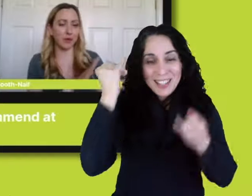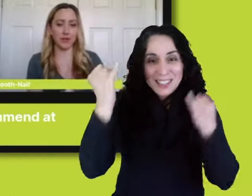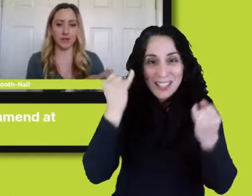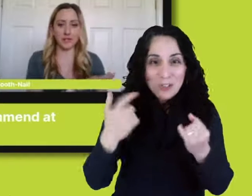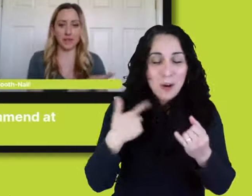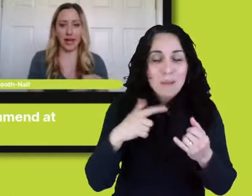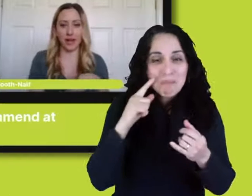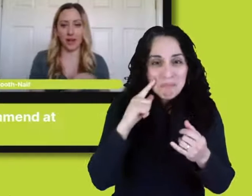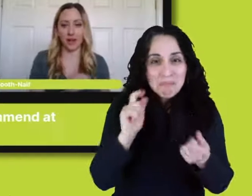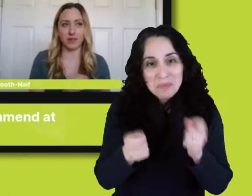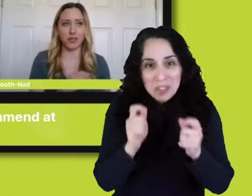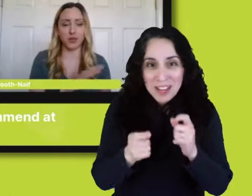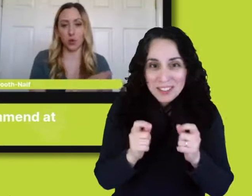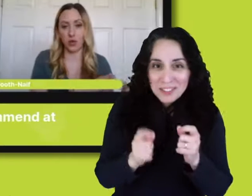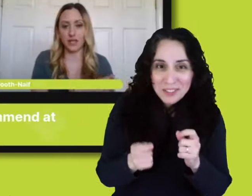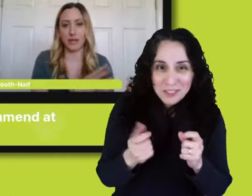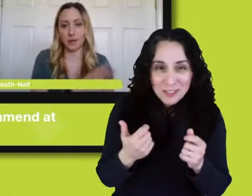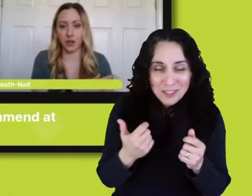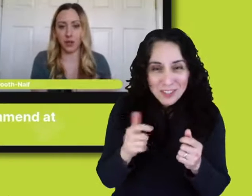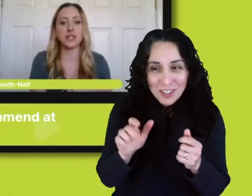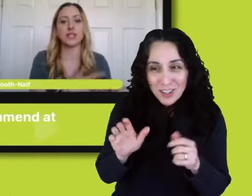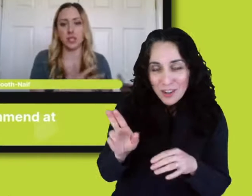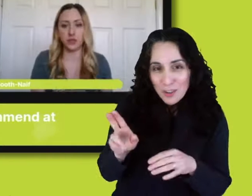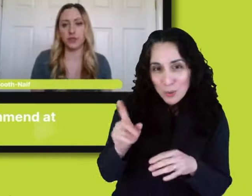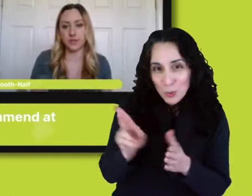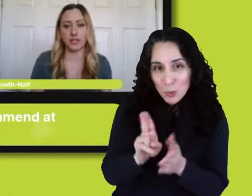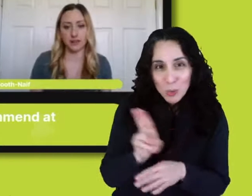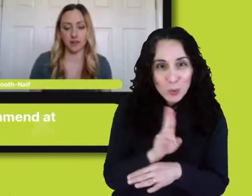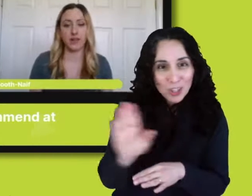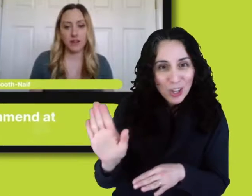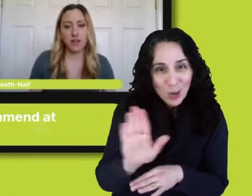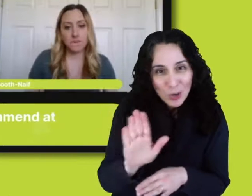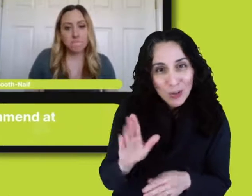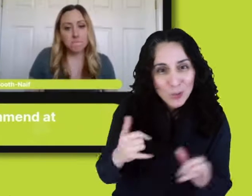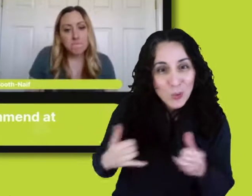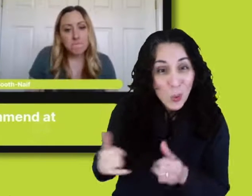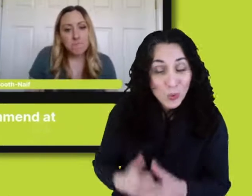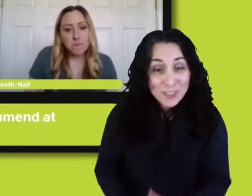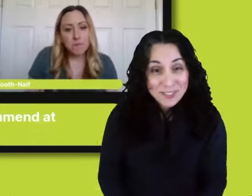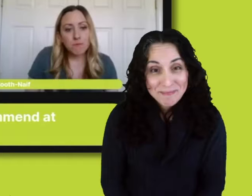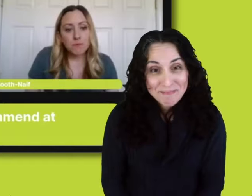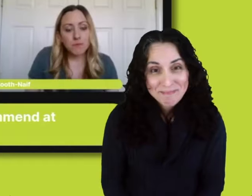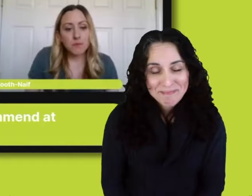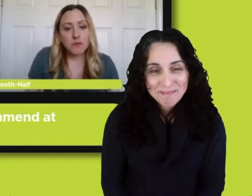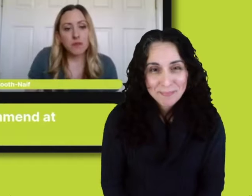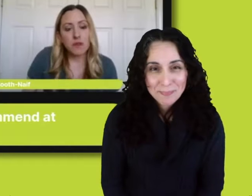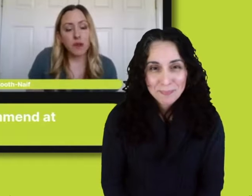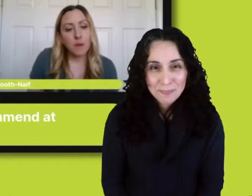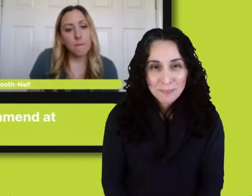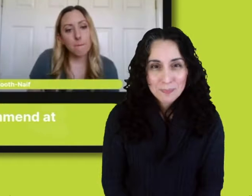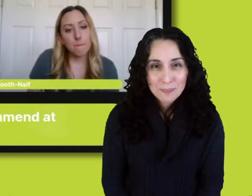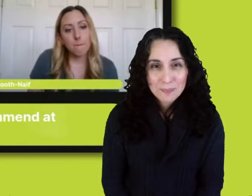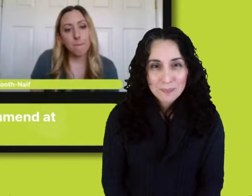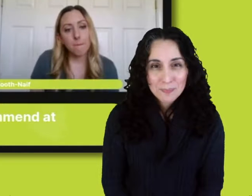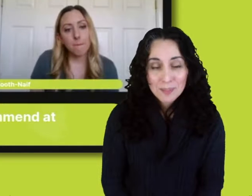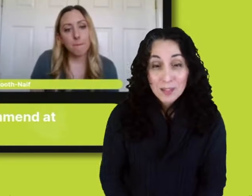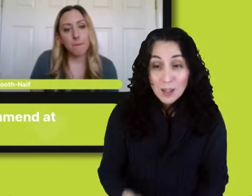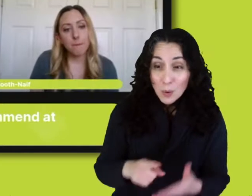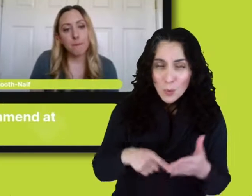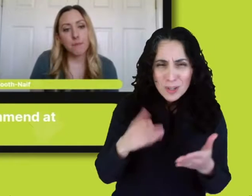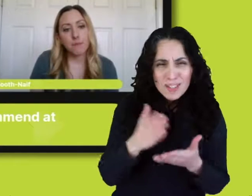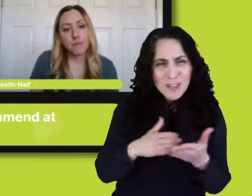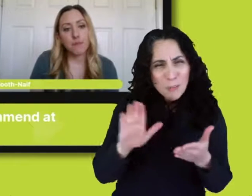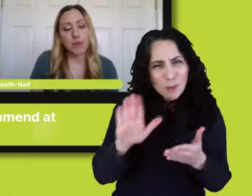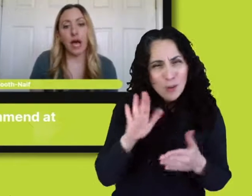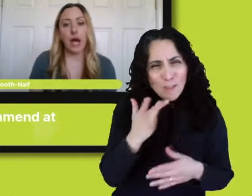kind of put my little spin on it of, toys that Briella would like to use. What are some of your favorites, actually? Speaking of that, what are some of your favorite accounts to